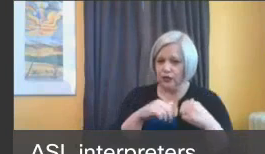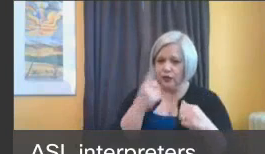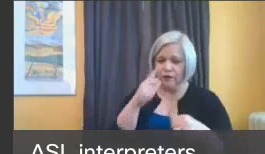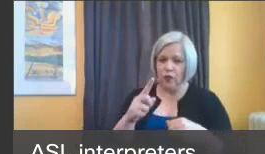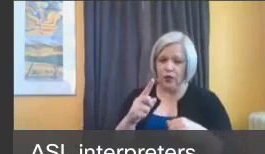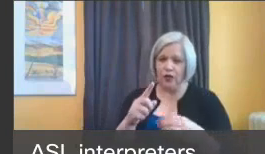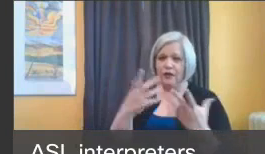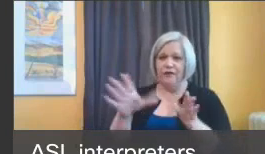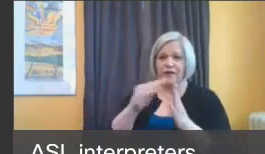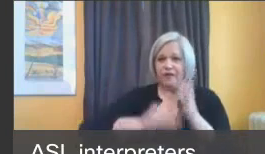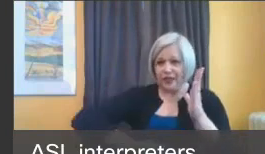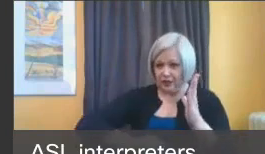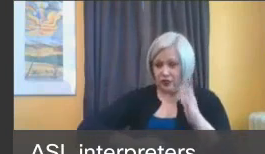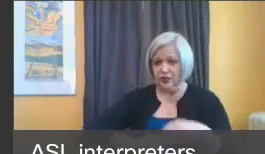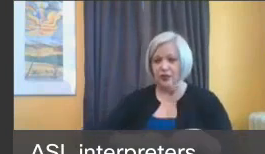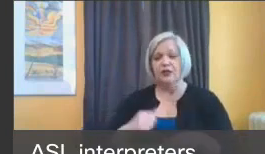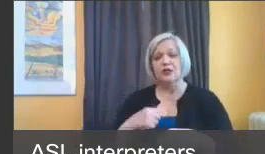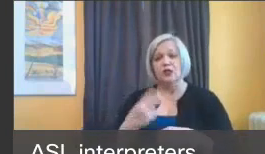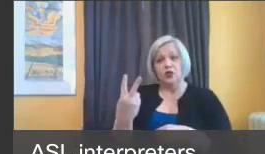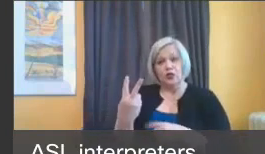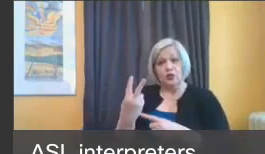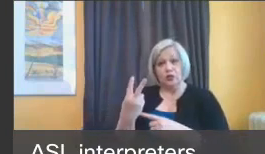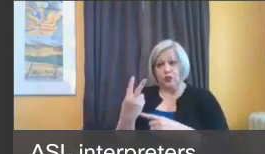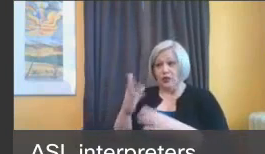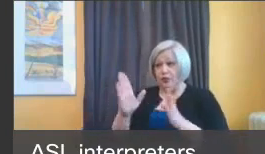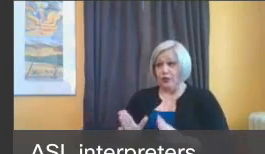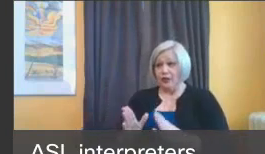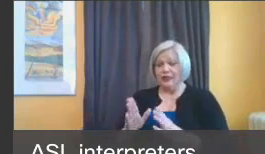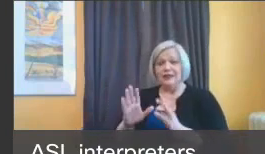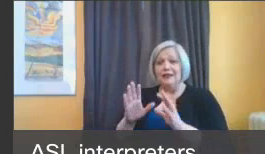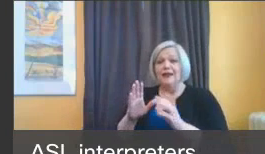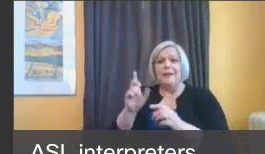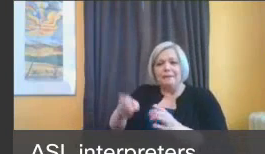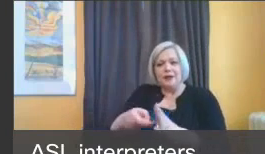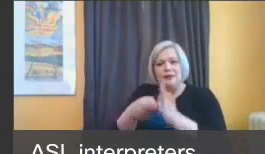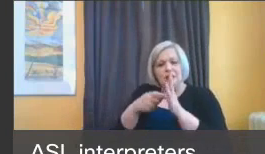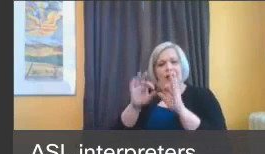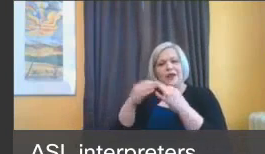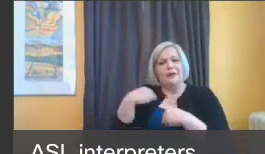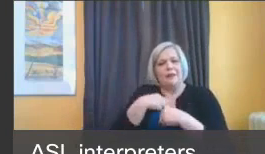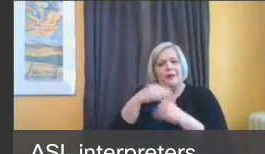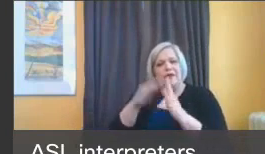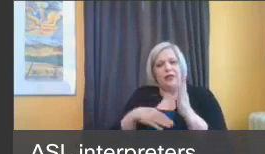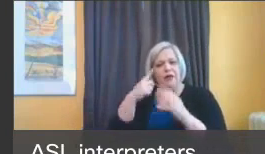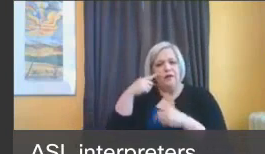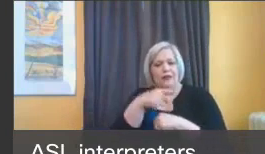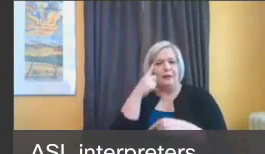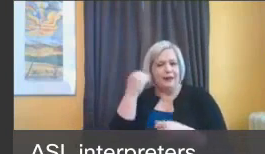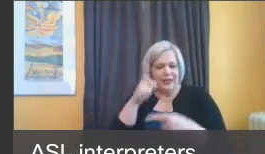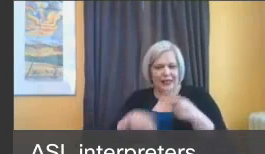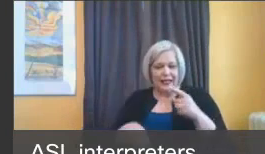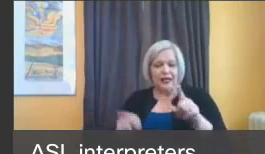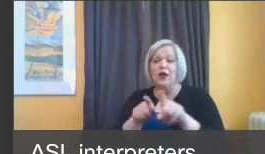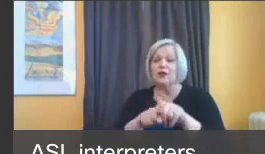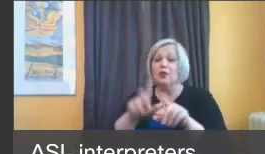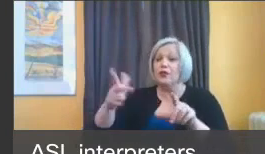the possession of more than two vote-by-mail ballots by anyone other than immediate relatives. It also substantially affects get-out-the-vote efforts by